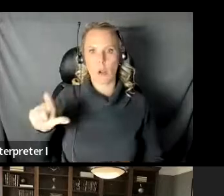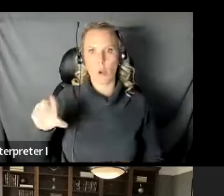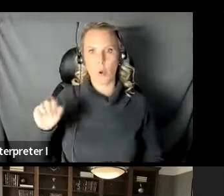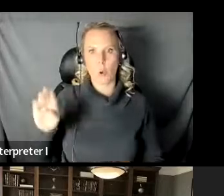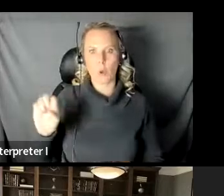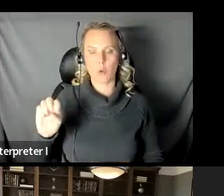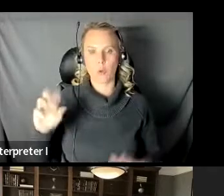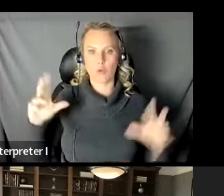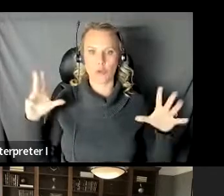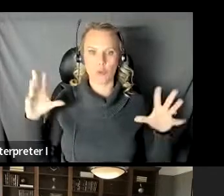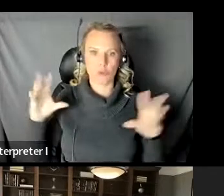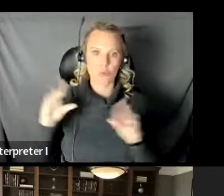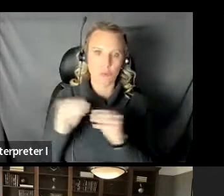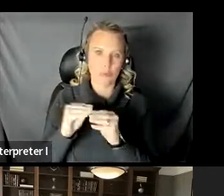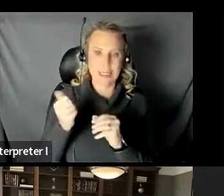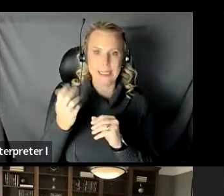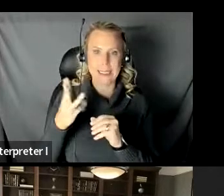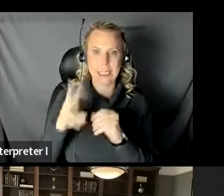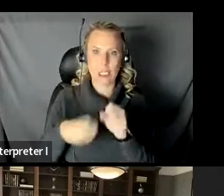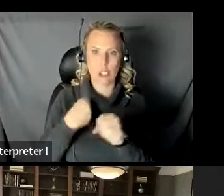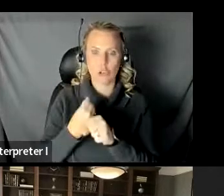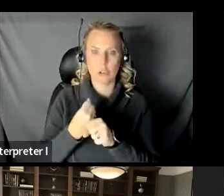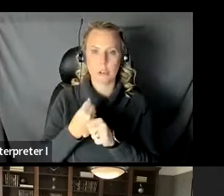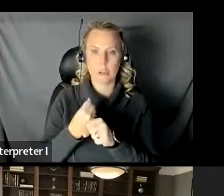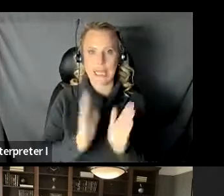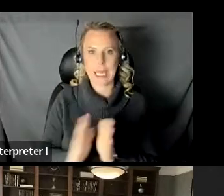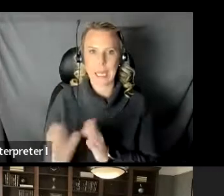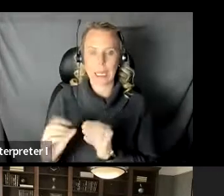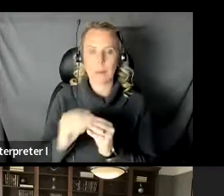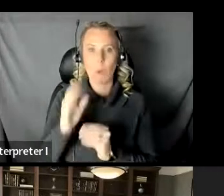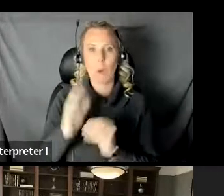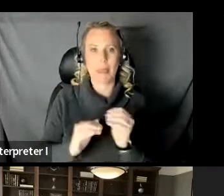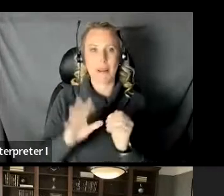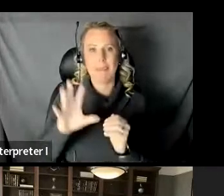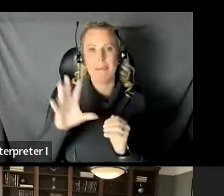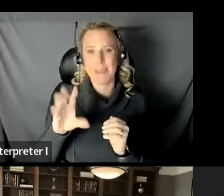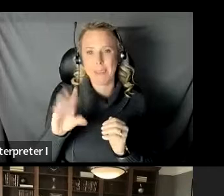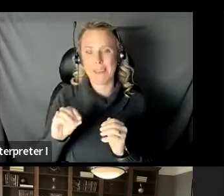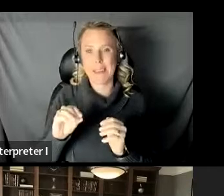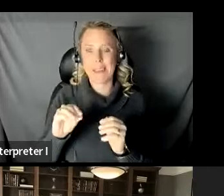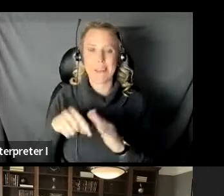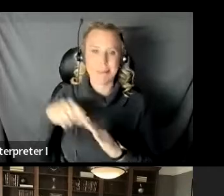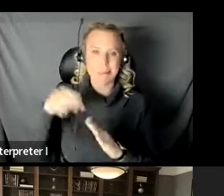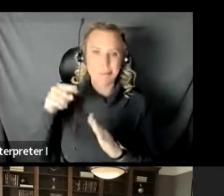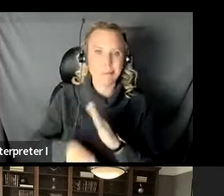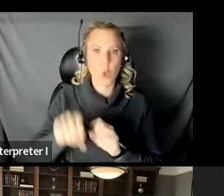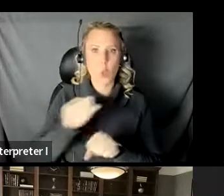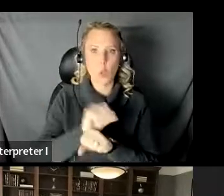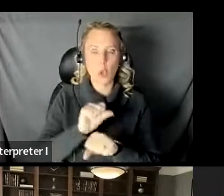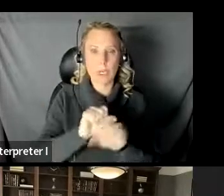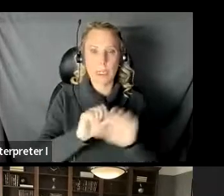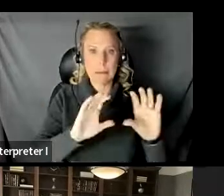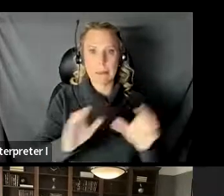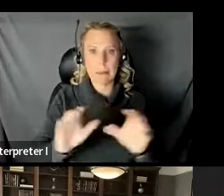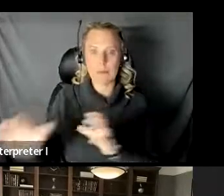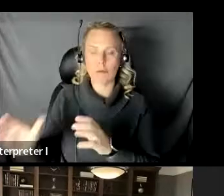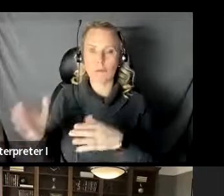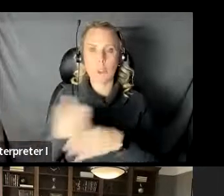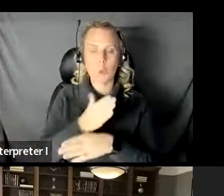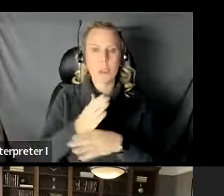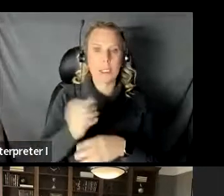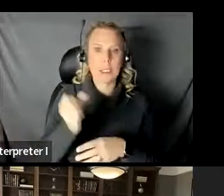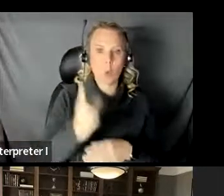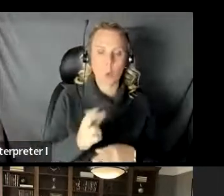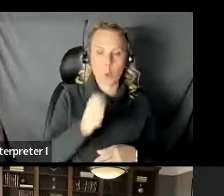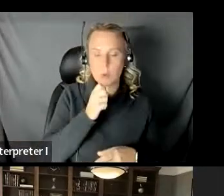is the culmination of almost 16 years of planning, more than 50 in-depth working sessions between stakeholders in the district's criminal justice system,